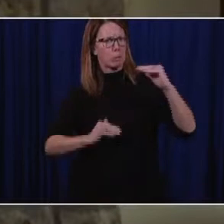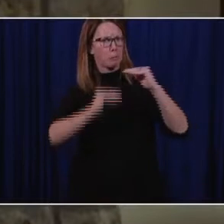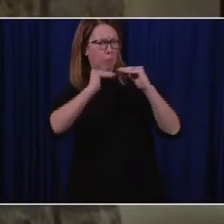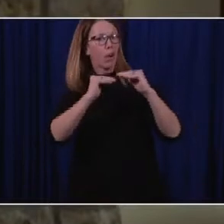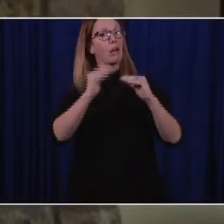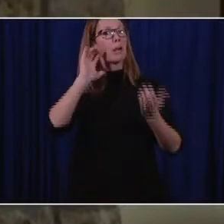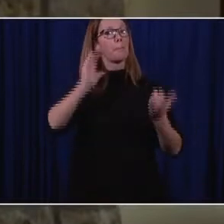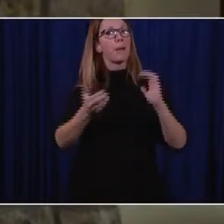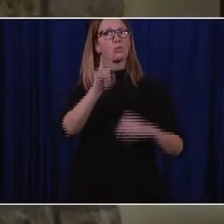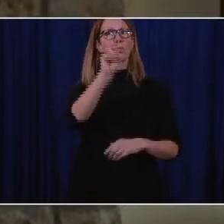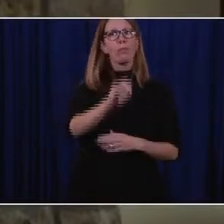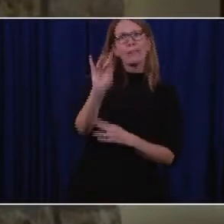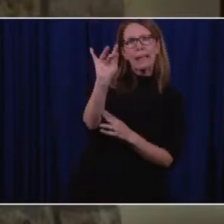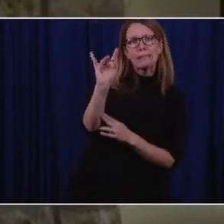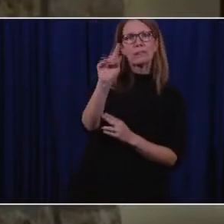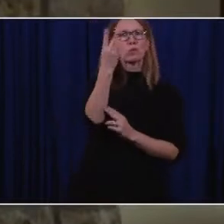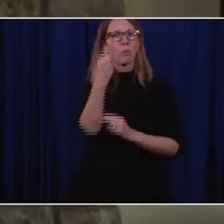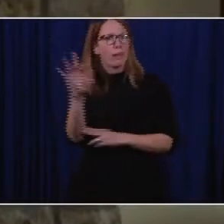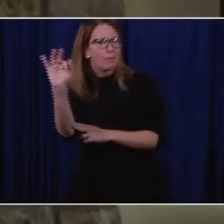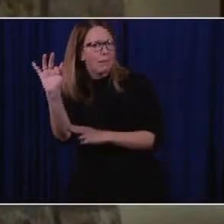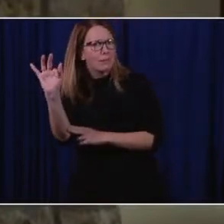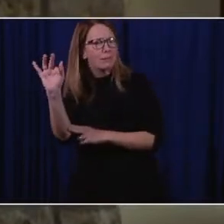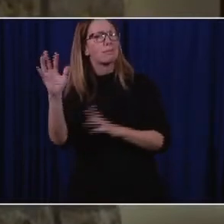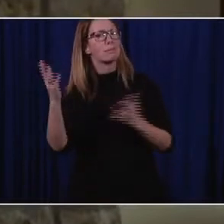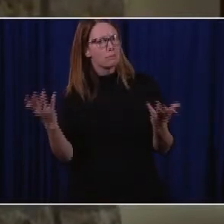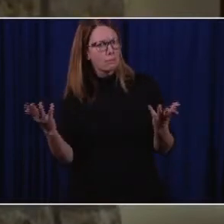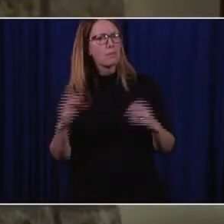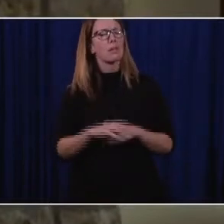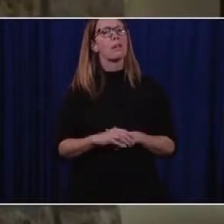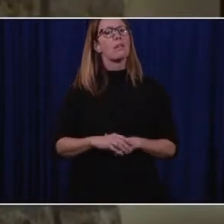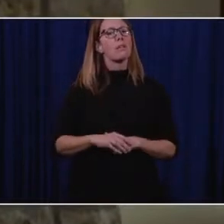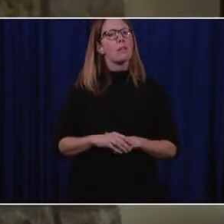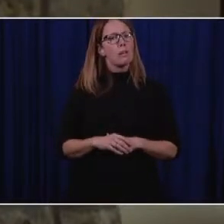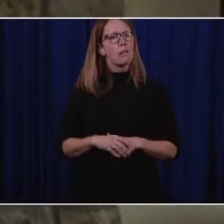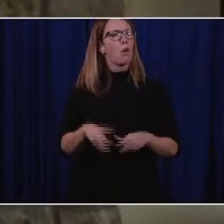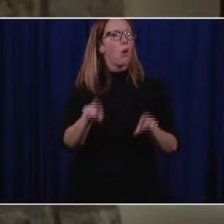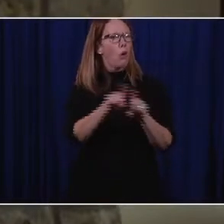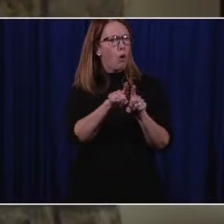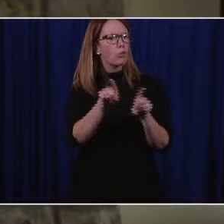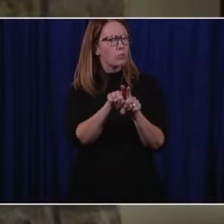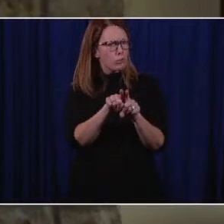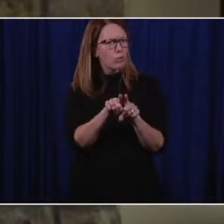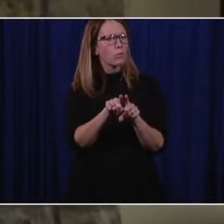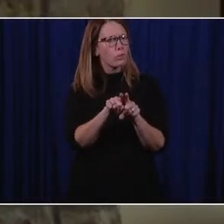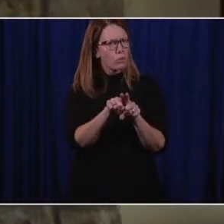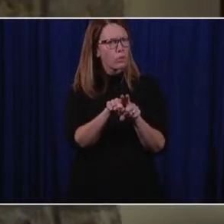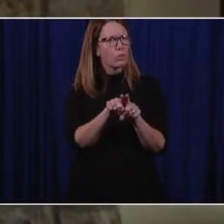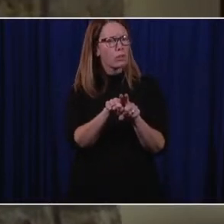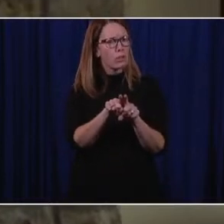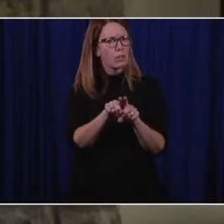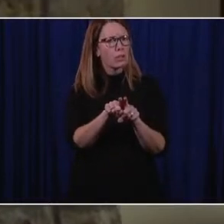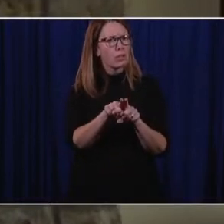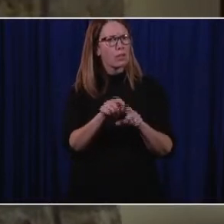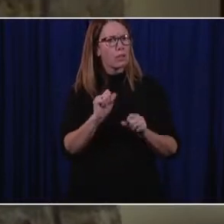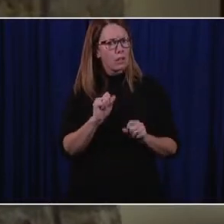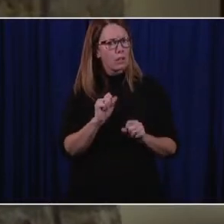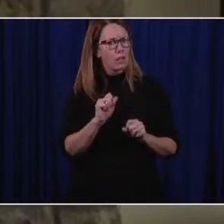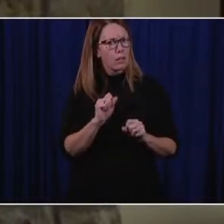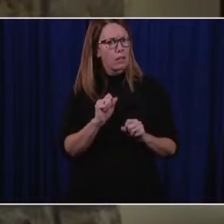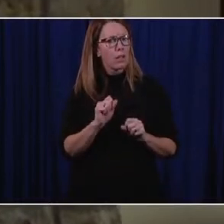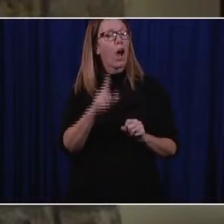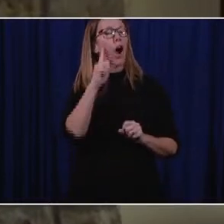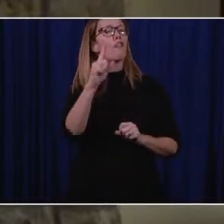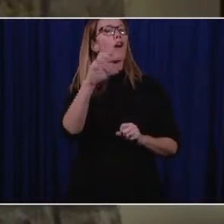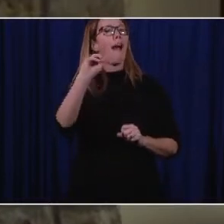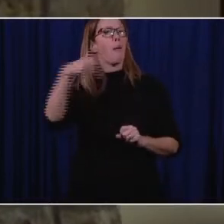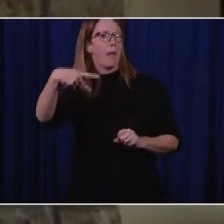and 2019? And also, we're hearing that patients who want therapies cannot get them with outpatient visits